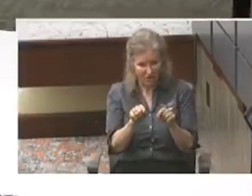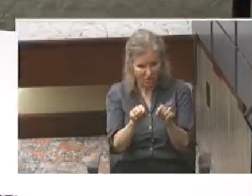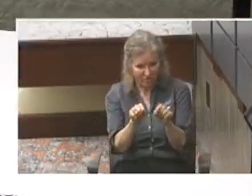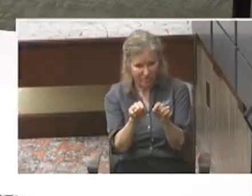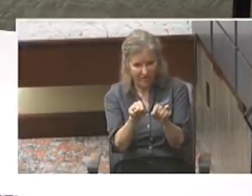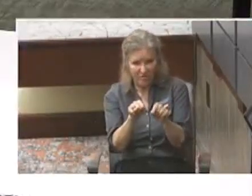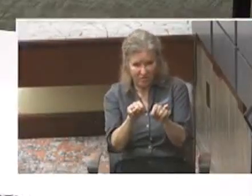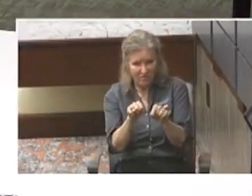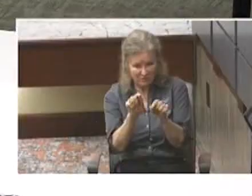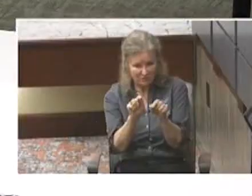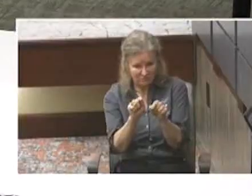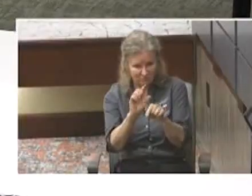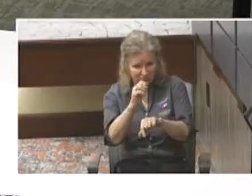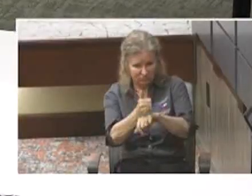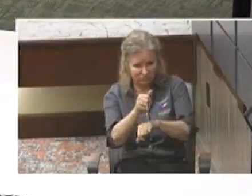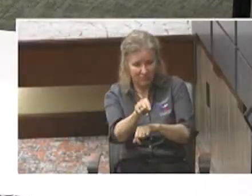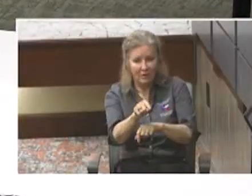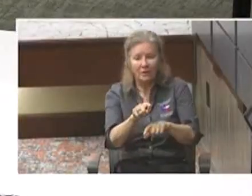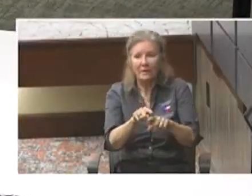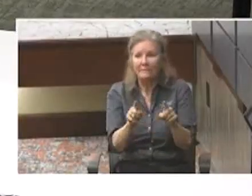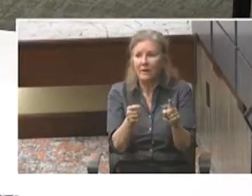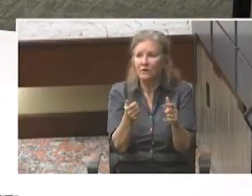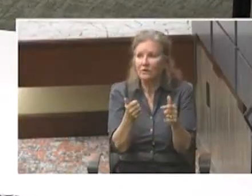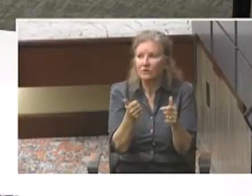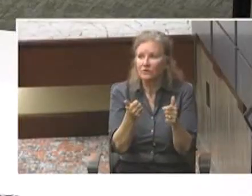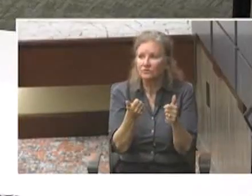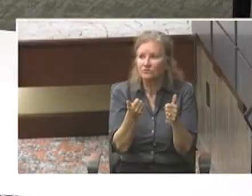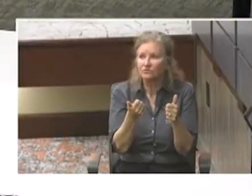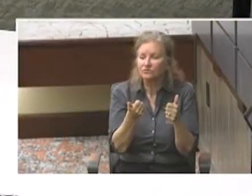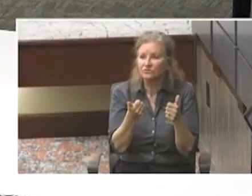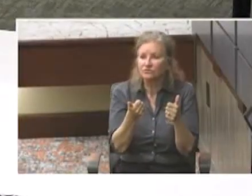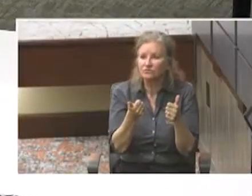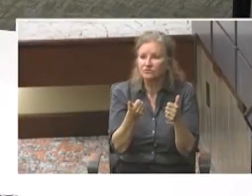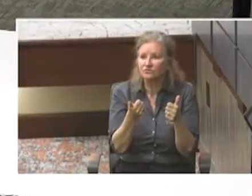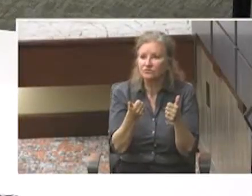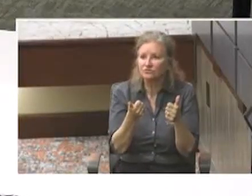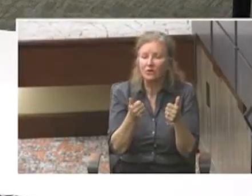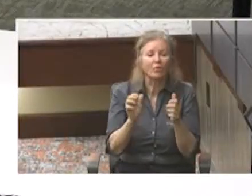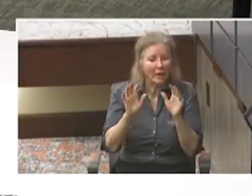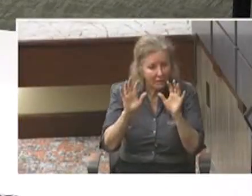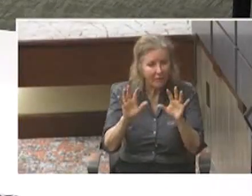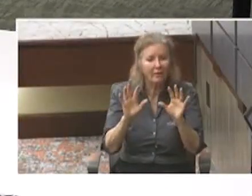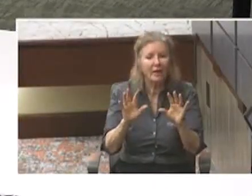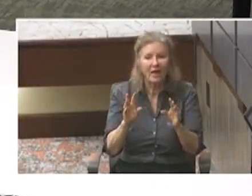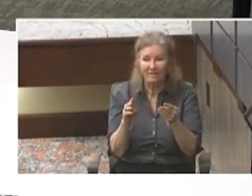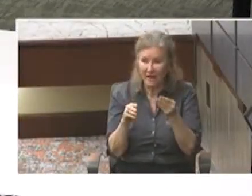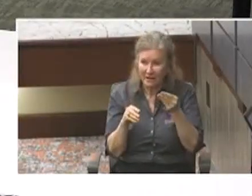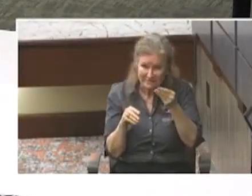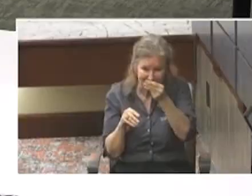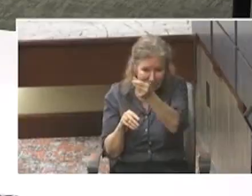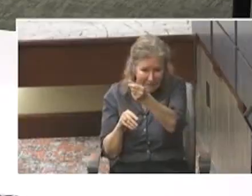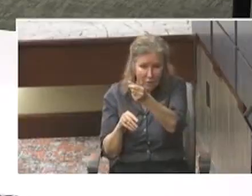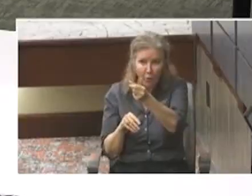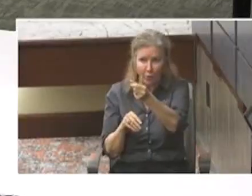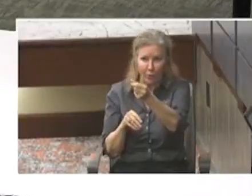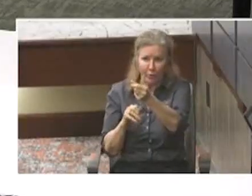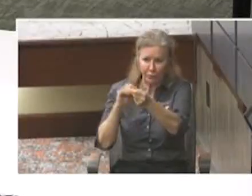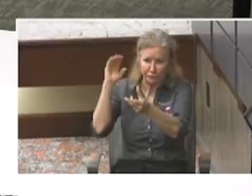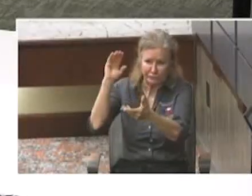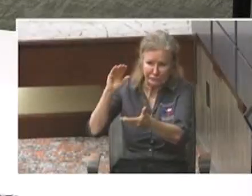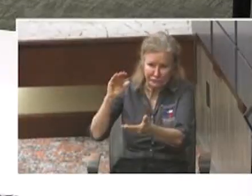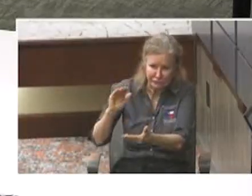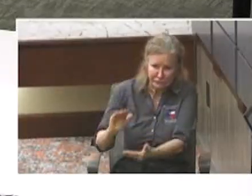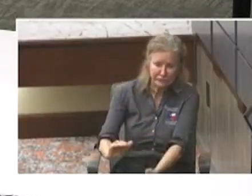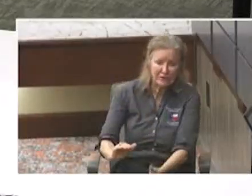think that trying to get the expense schedule down, because sometimes the expenses related